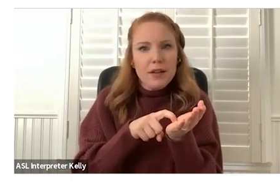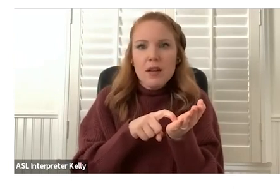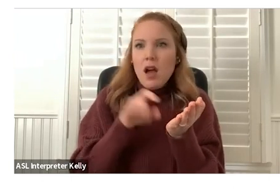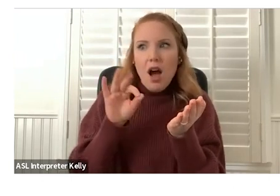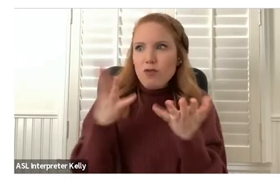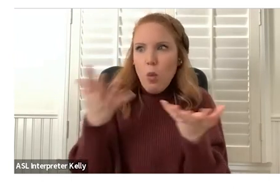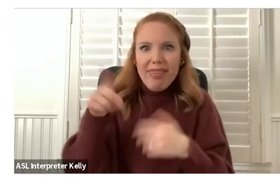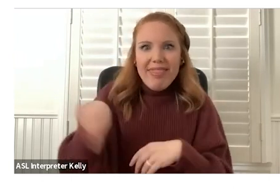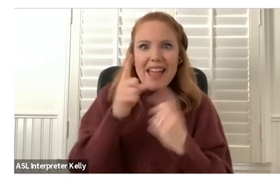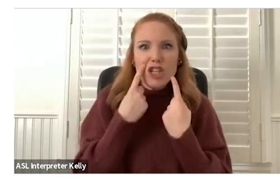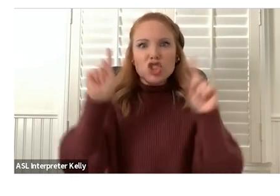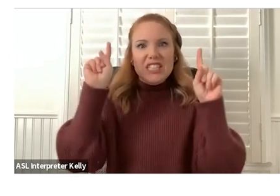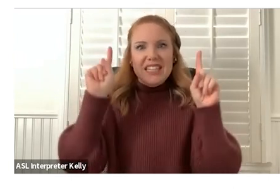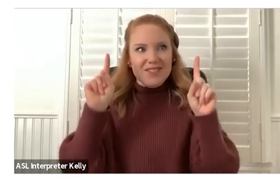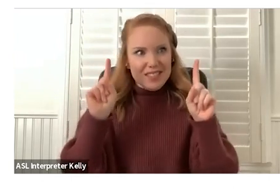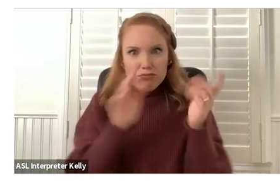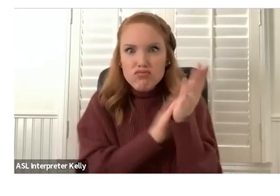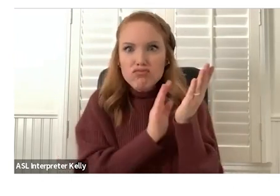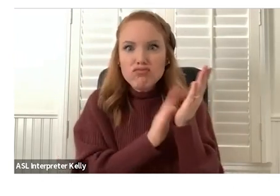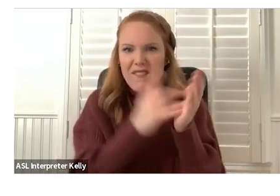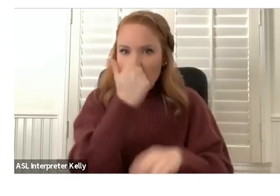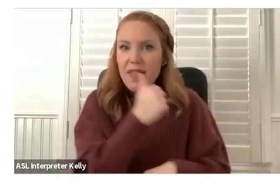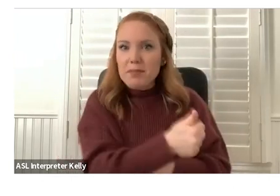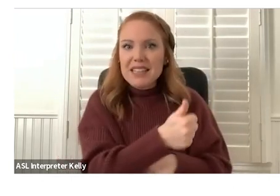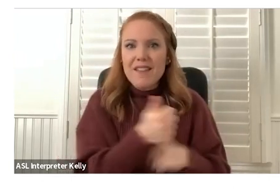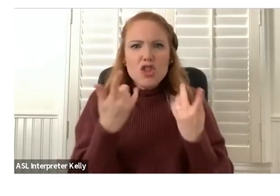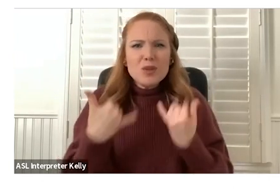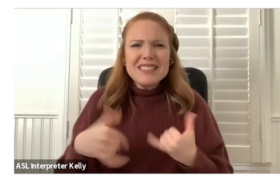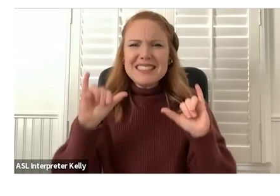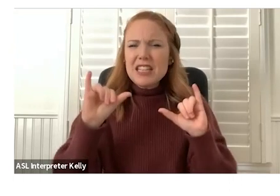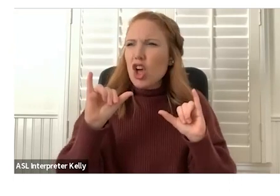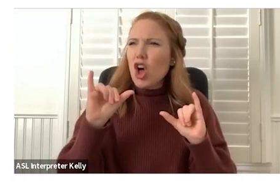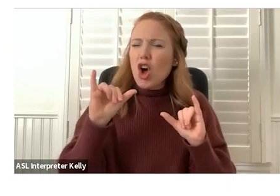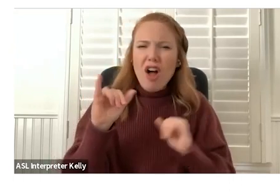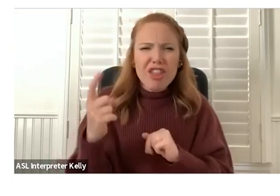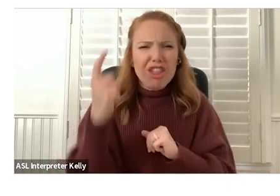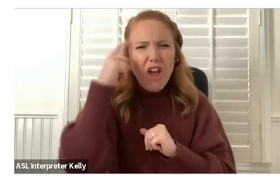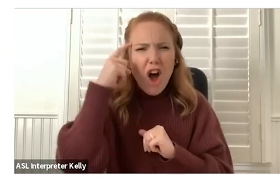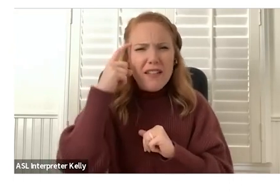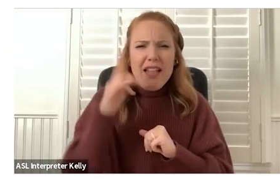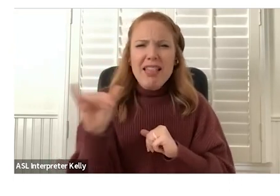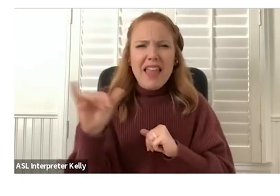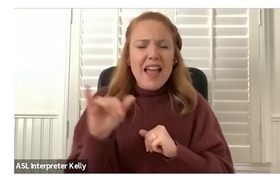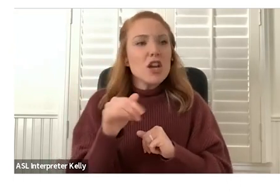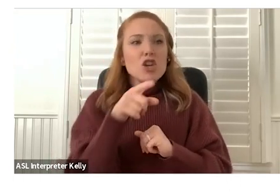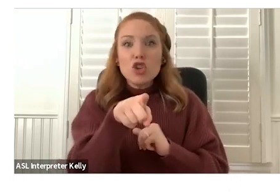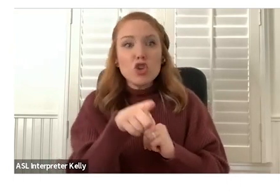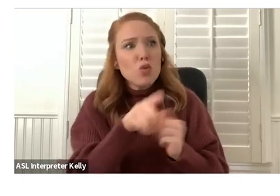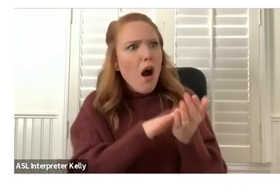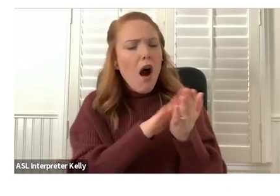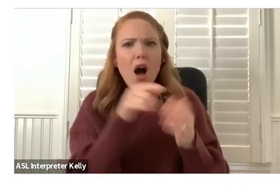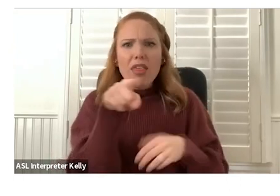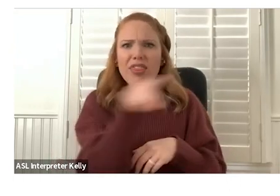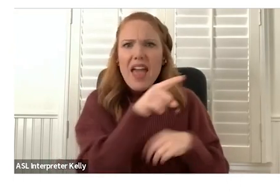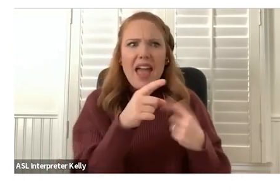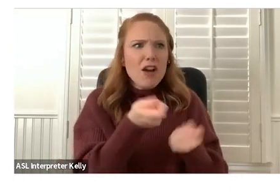in history, also the glory of the Roman and Greek empires. Okay, and I want to conclude this section on